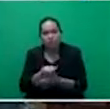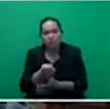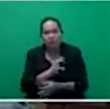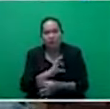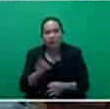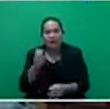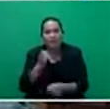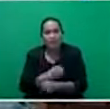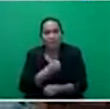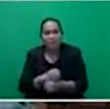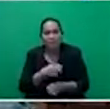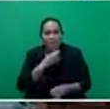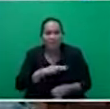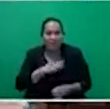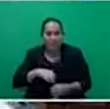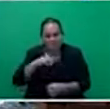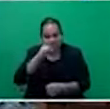for our people.